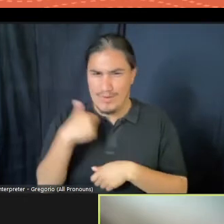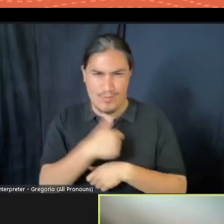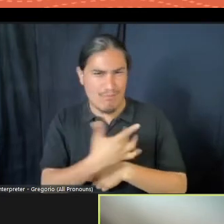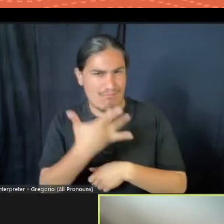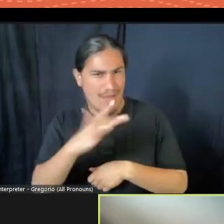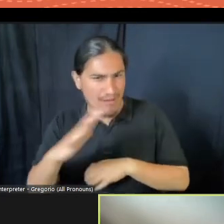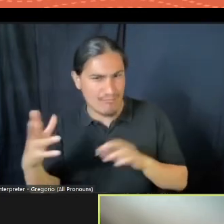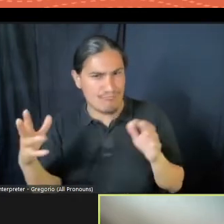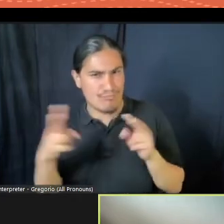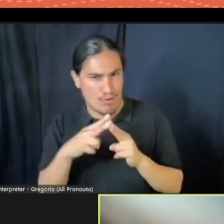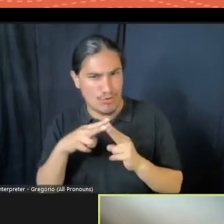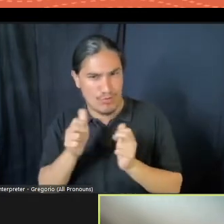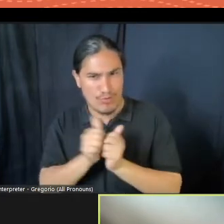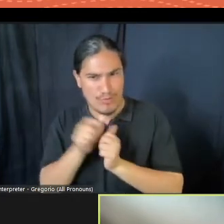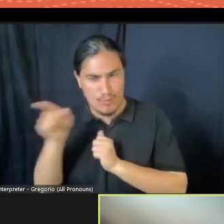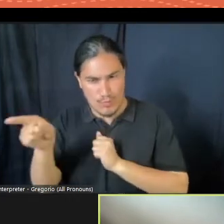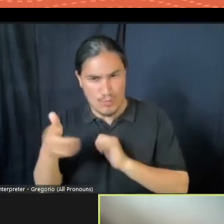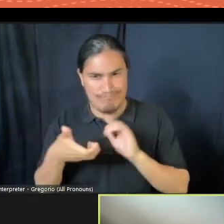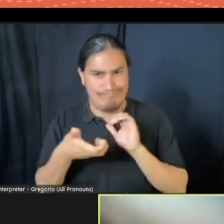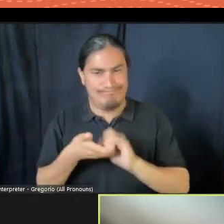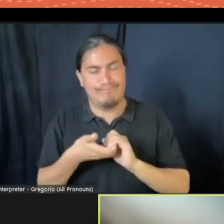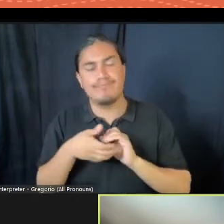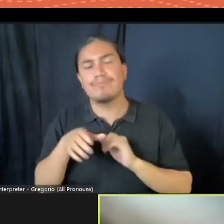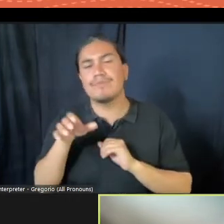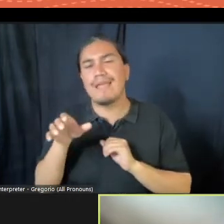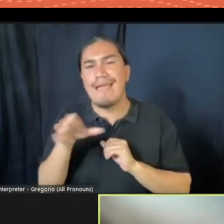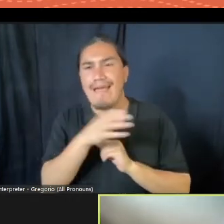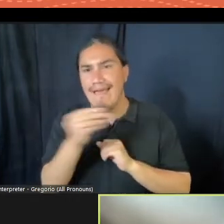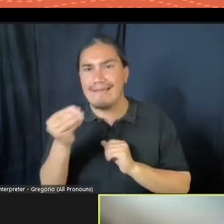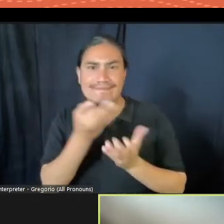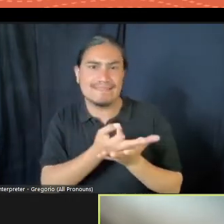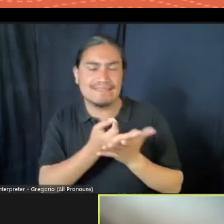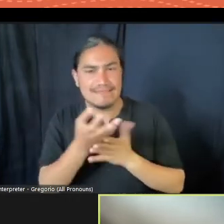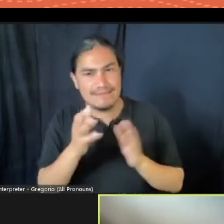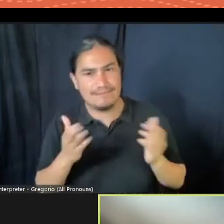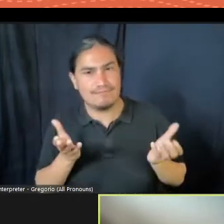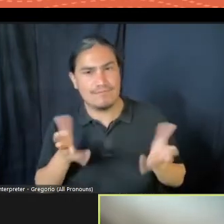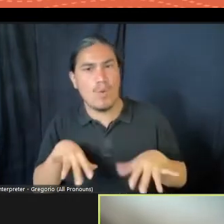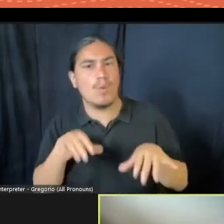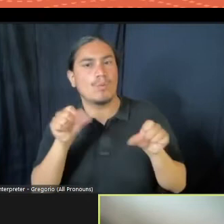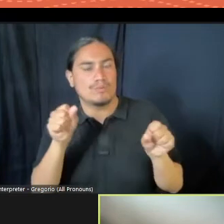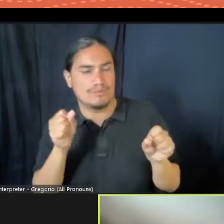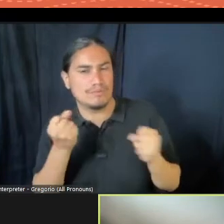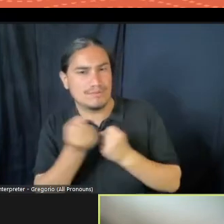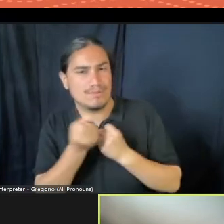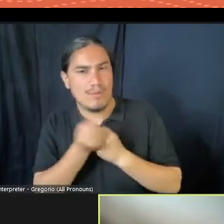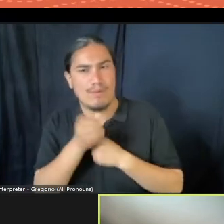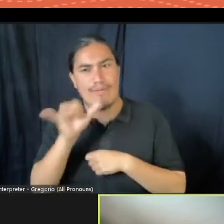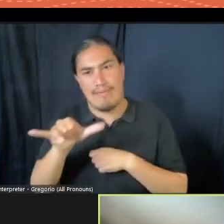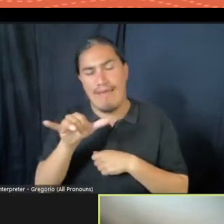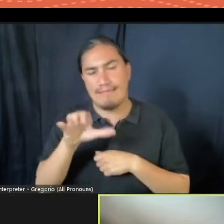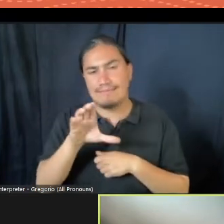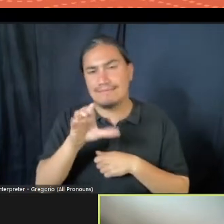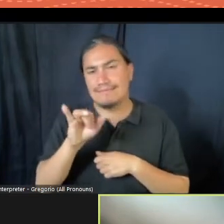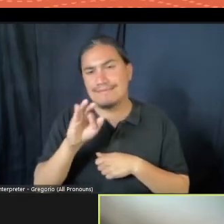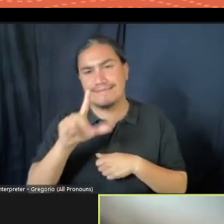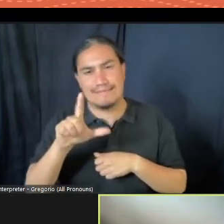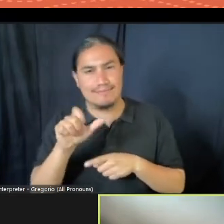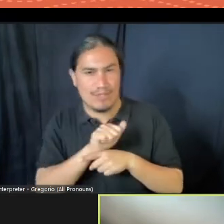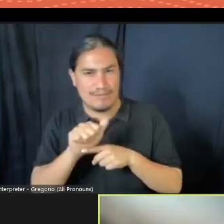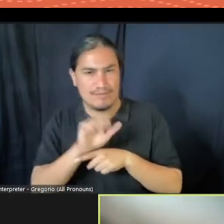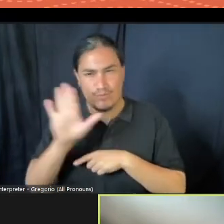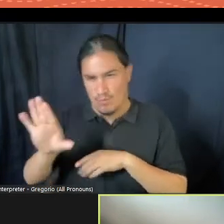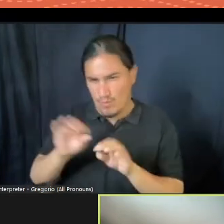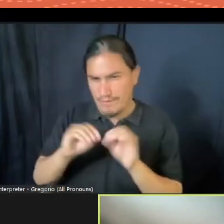with you all and fiscally hosted the Center for Performance and Civic Practice, the organization that